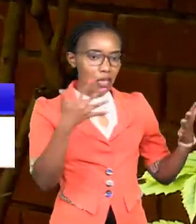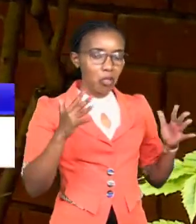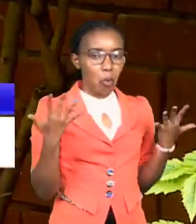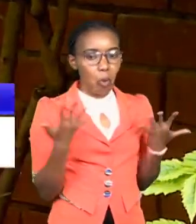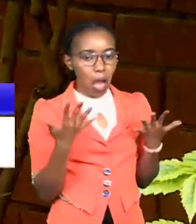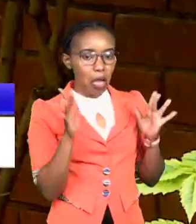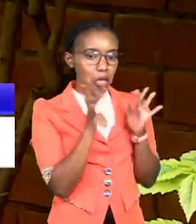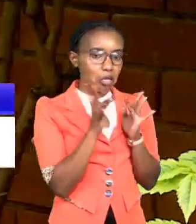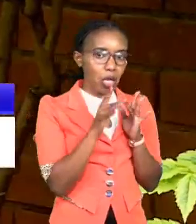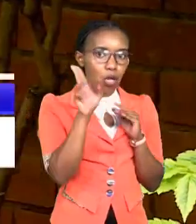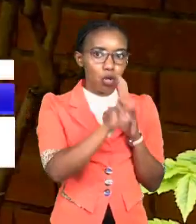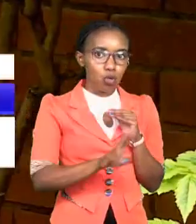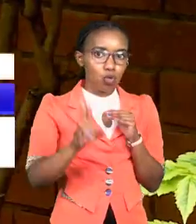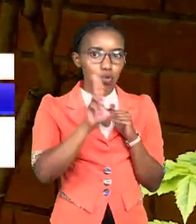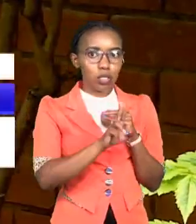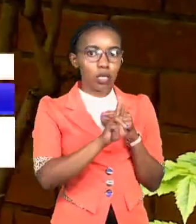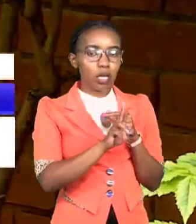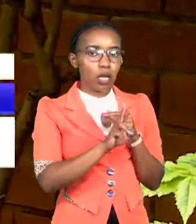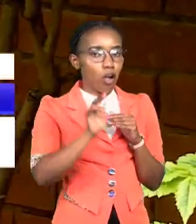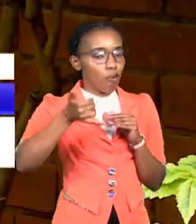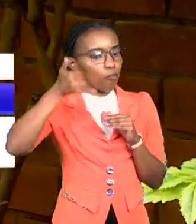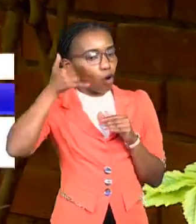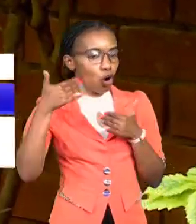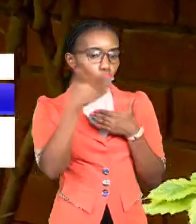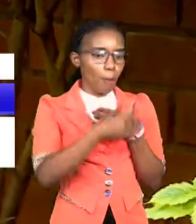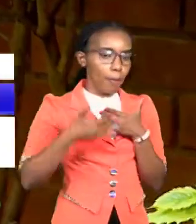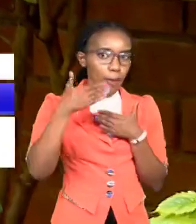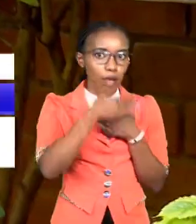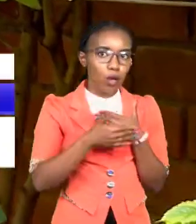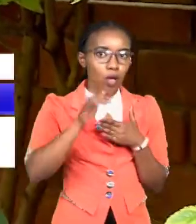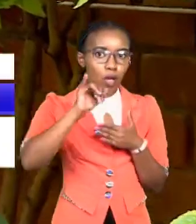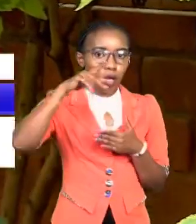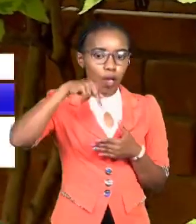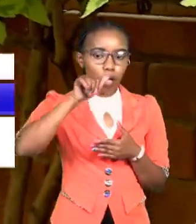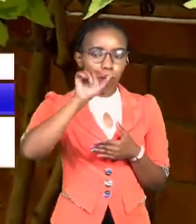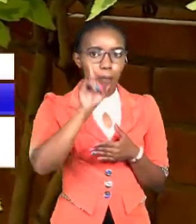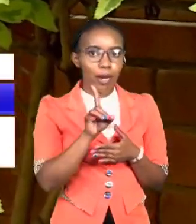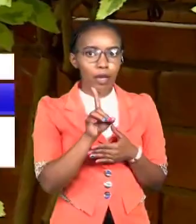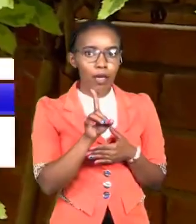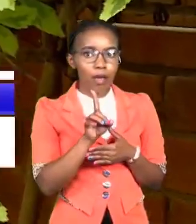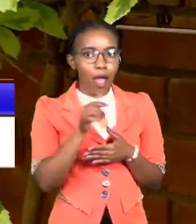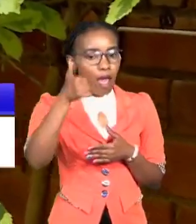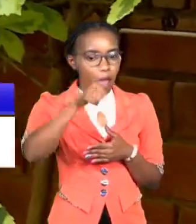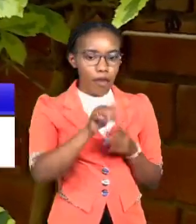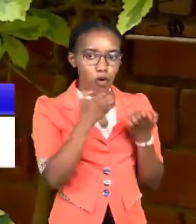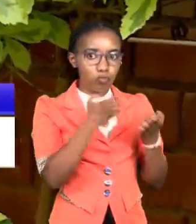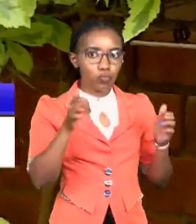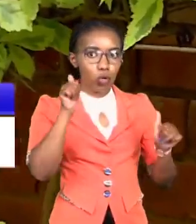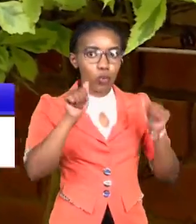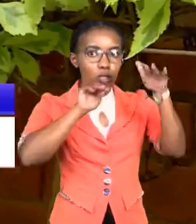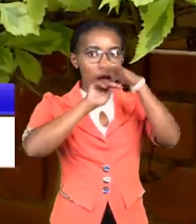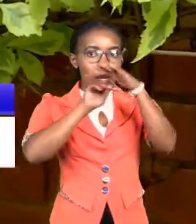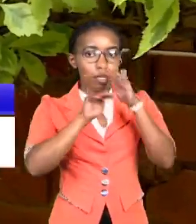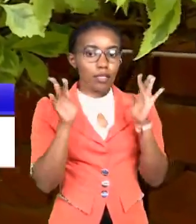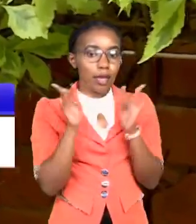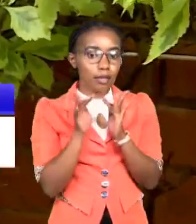internet using digital devices. That's your phone, your computer, your iPad, basically any device that can access the